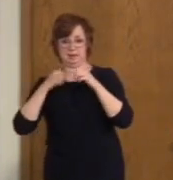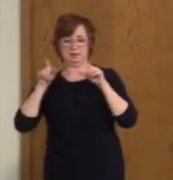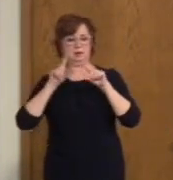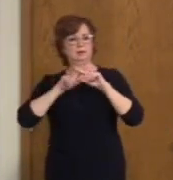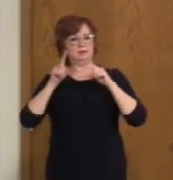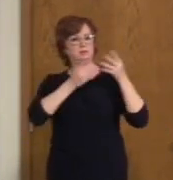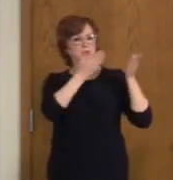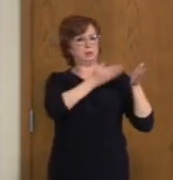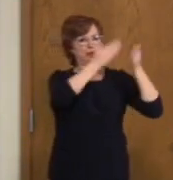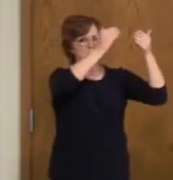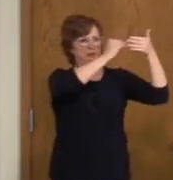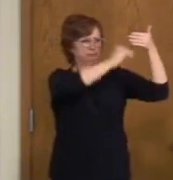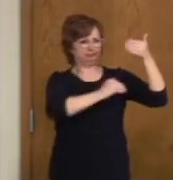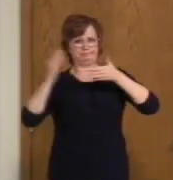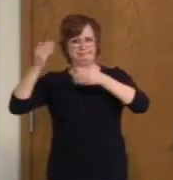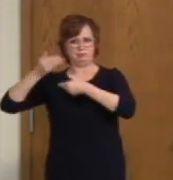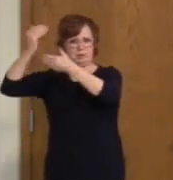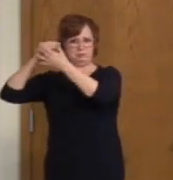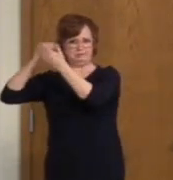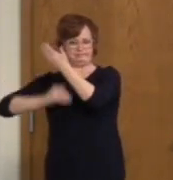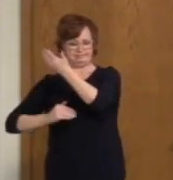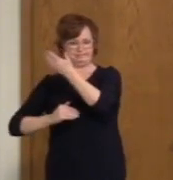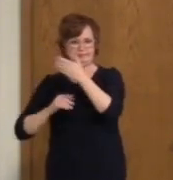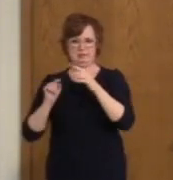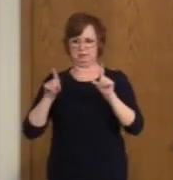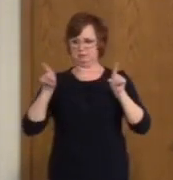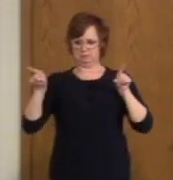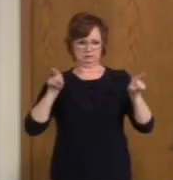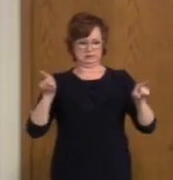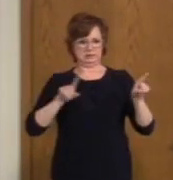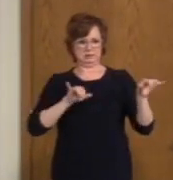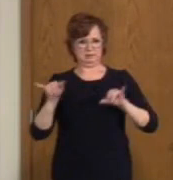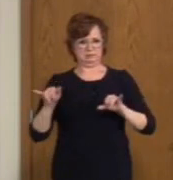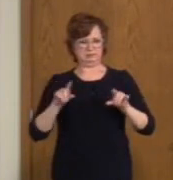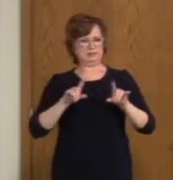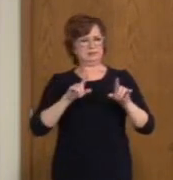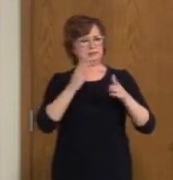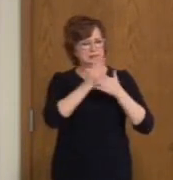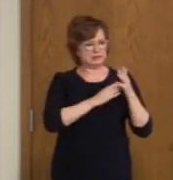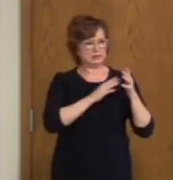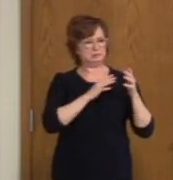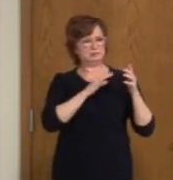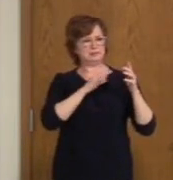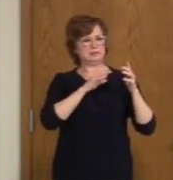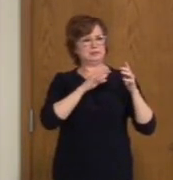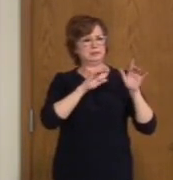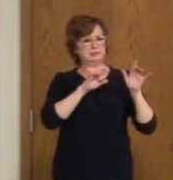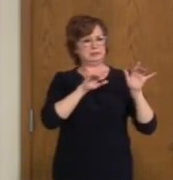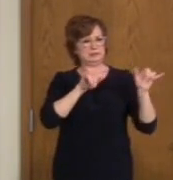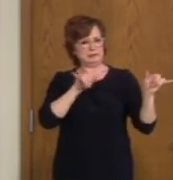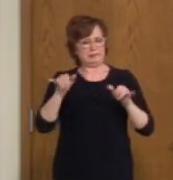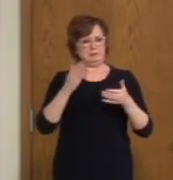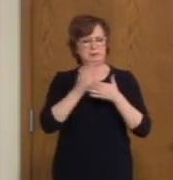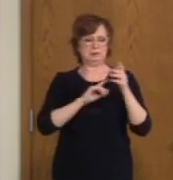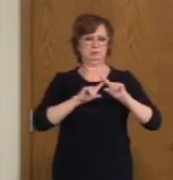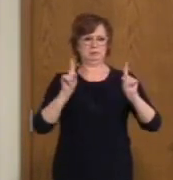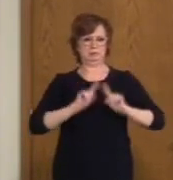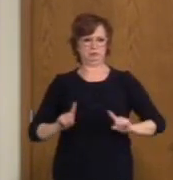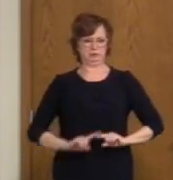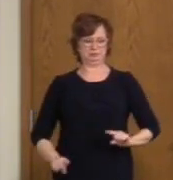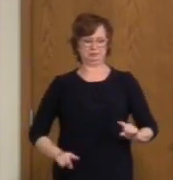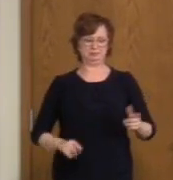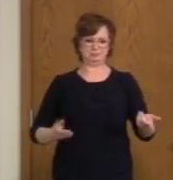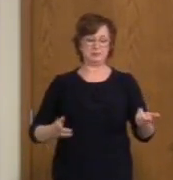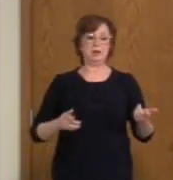have these a little bit of variability in what is being recommended by two organizations here in Canada. Fortunately, in Saskatchewan, neither one